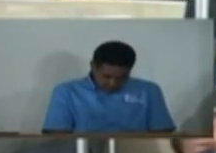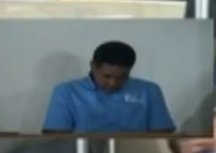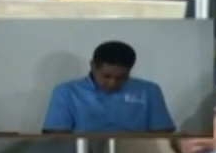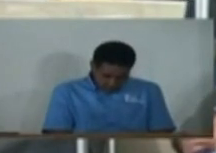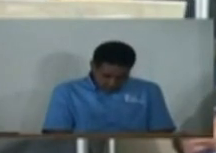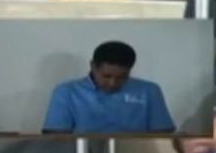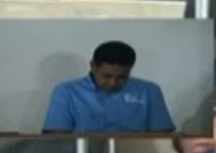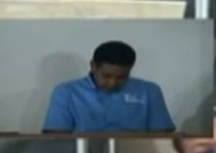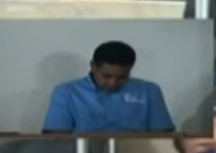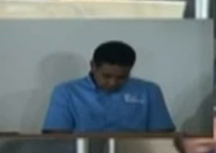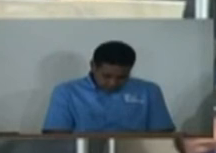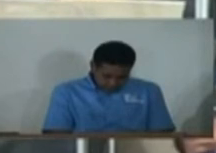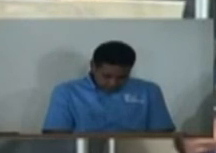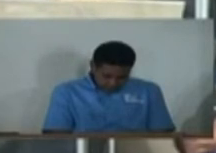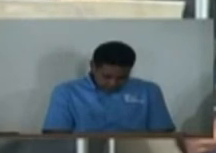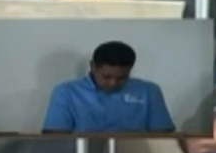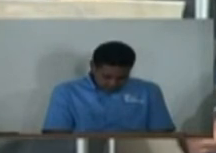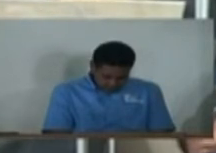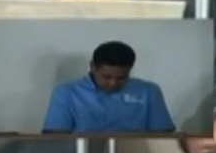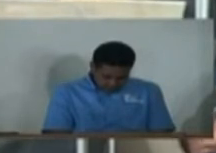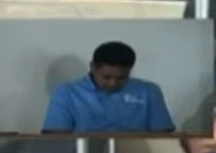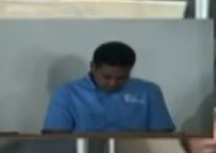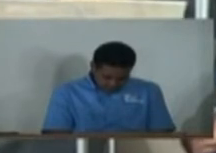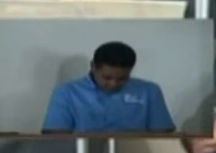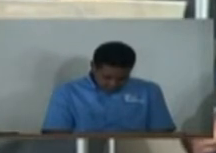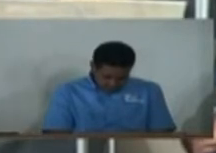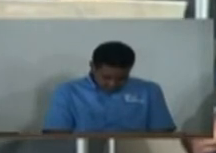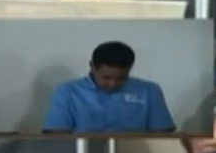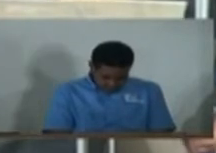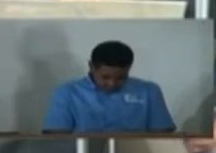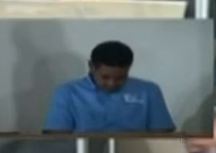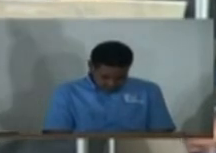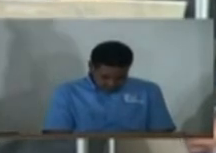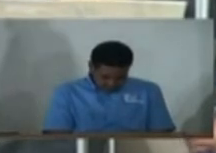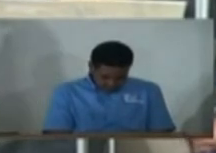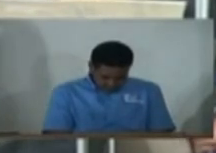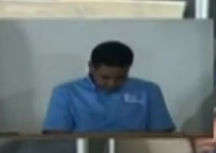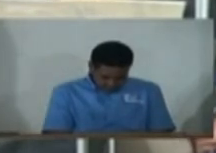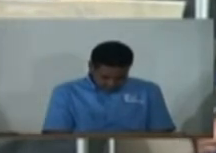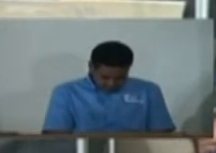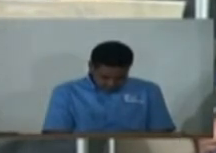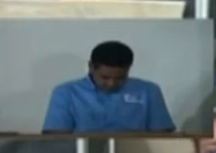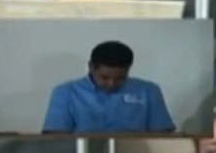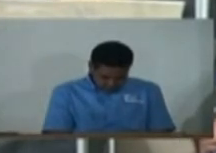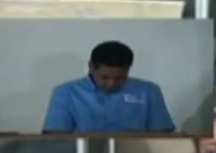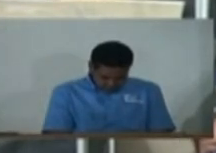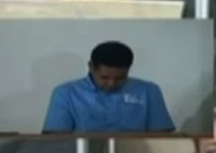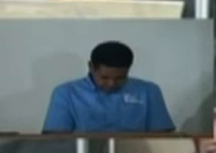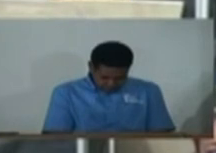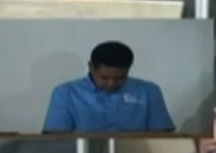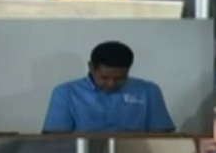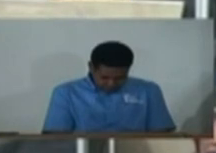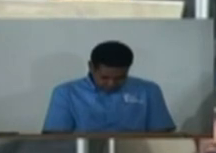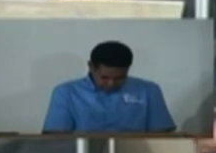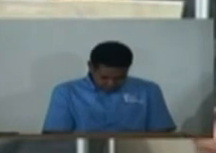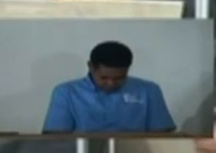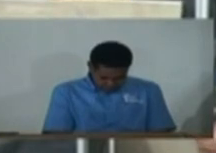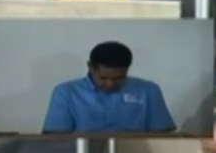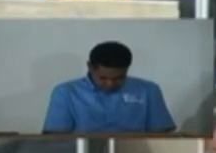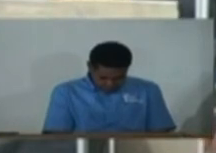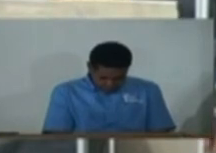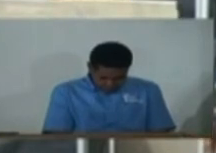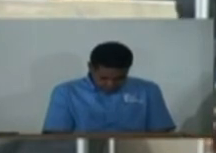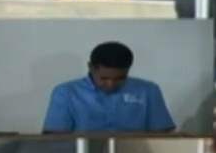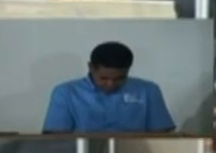be required to quarantine. Our public health is of the view that they are required, because there